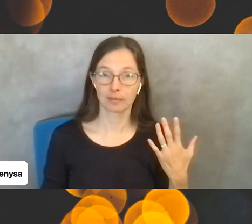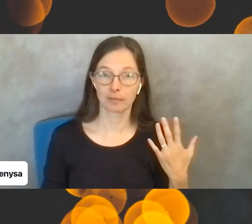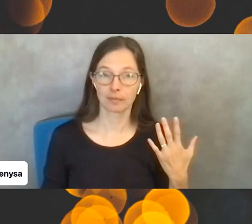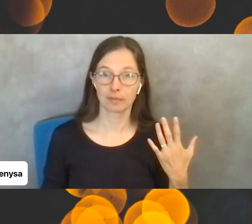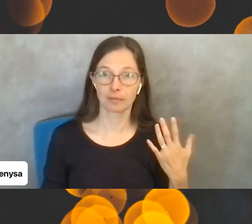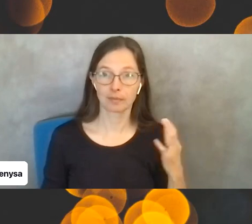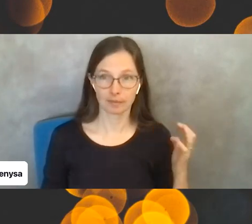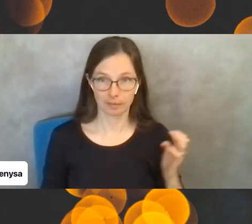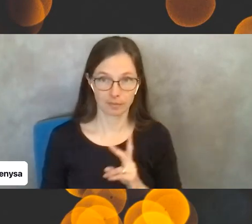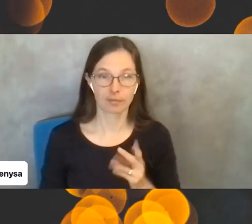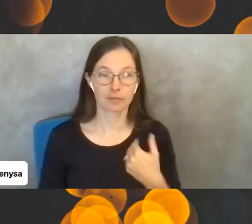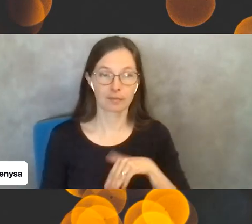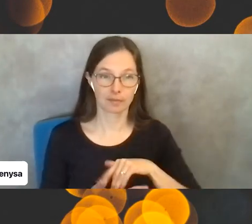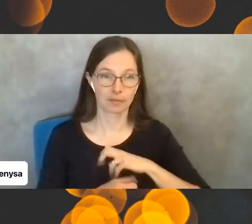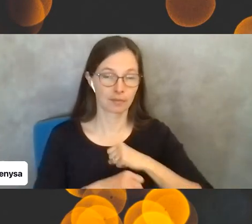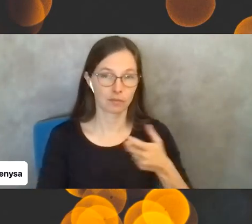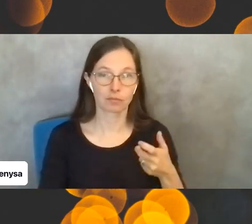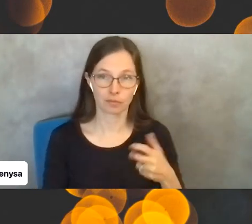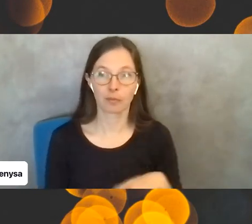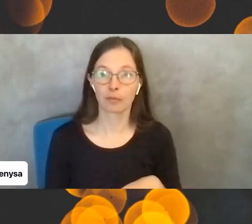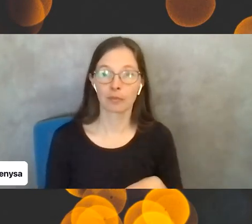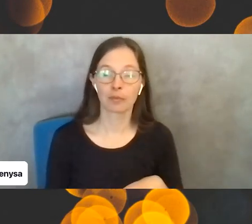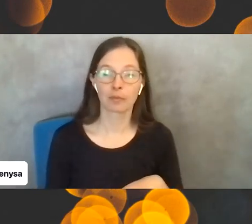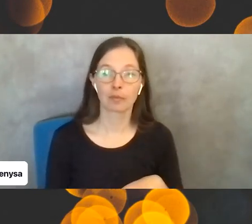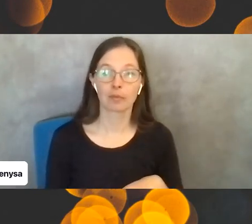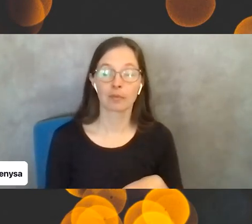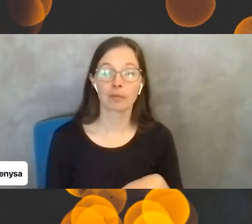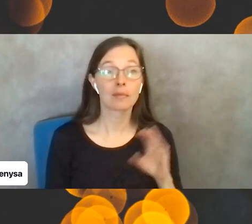and back to the on guard, and we cut.